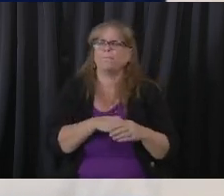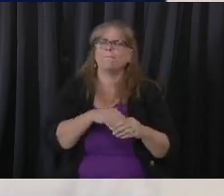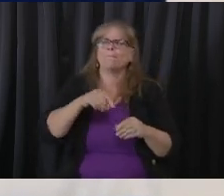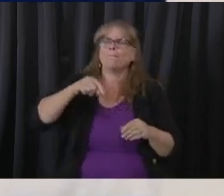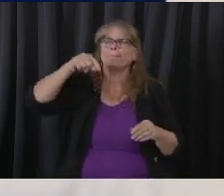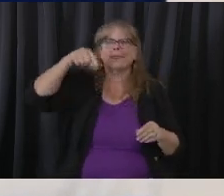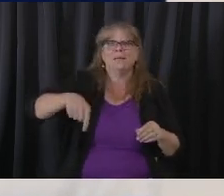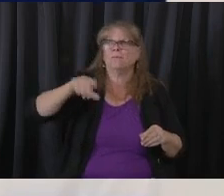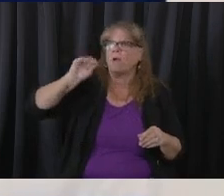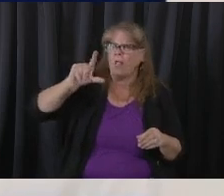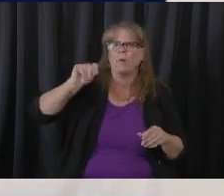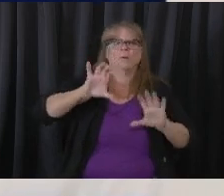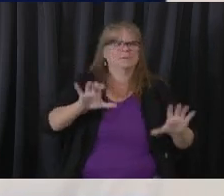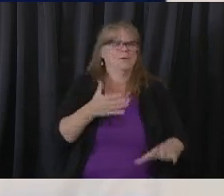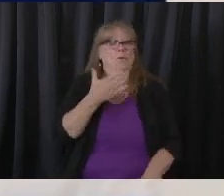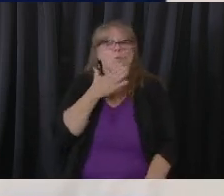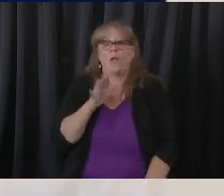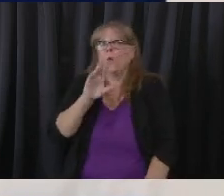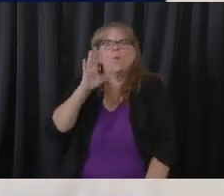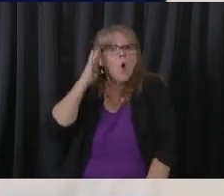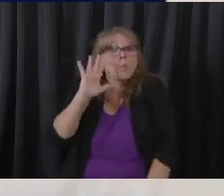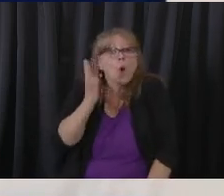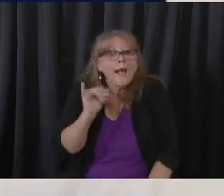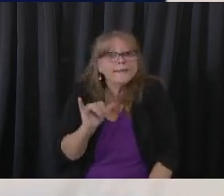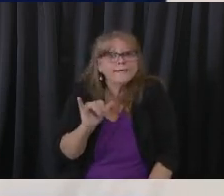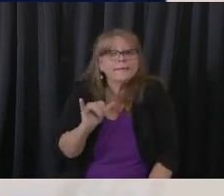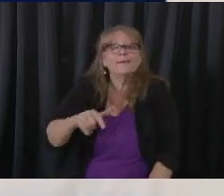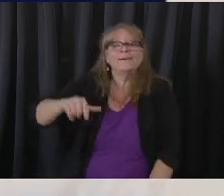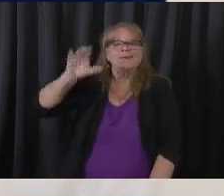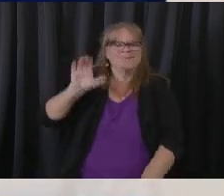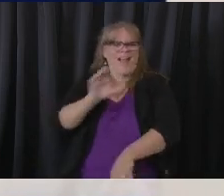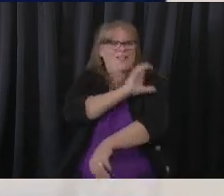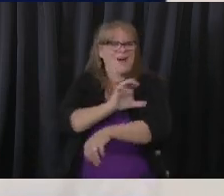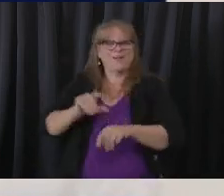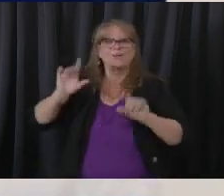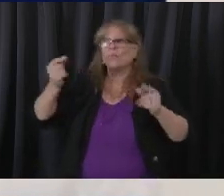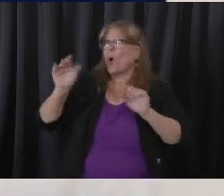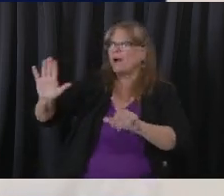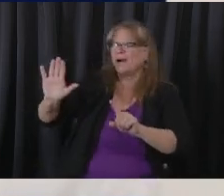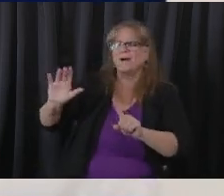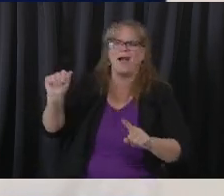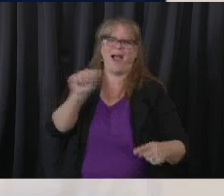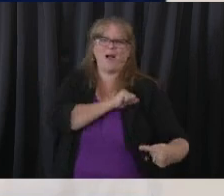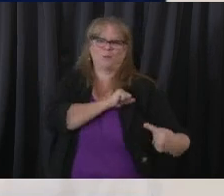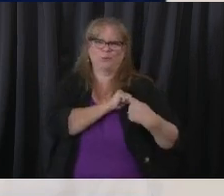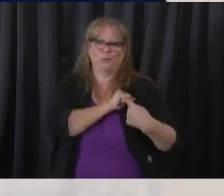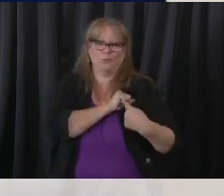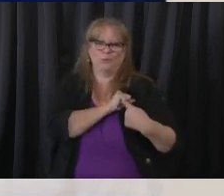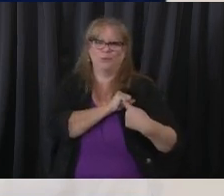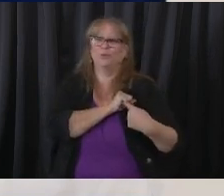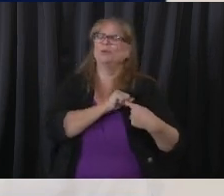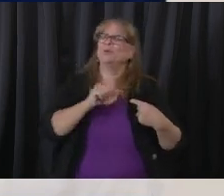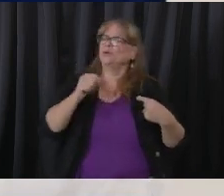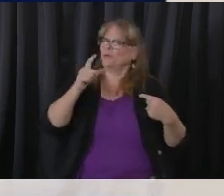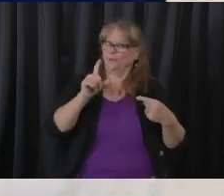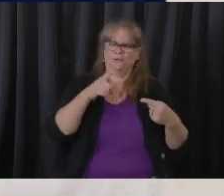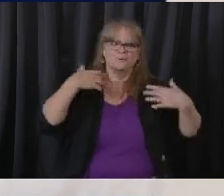an independence that we all cherish, the ability to make our own choices, set our own risks, coupled with the interconnectedness and